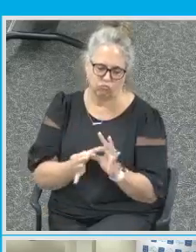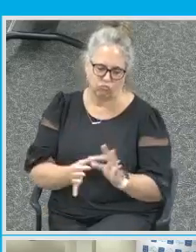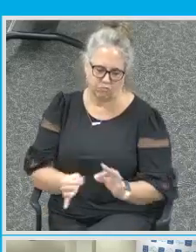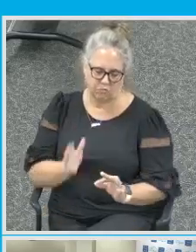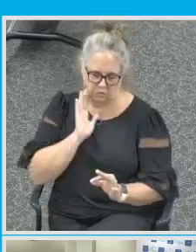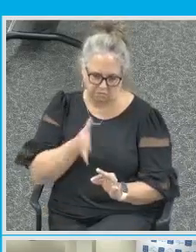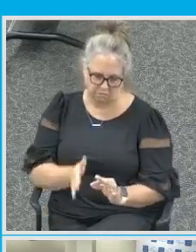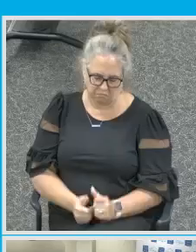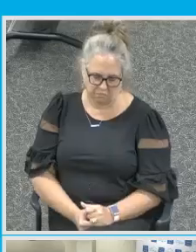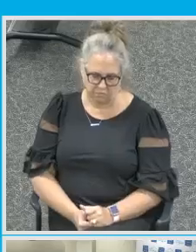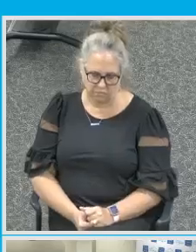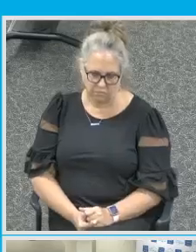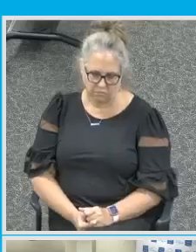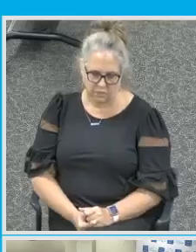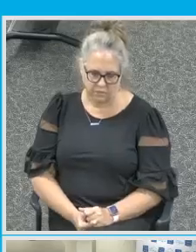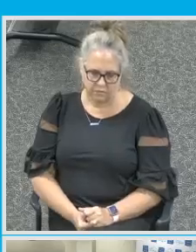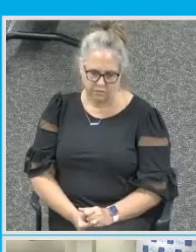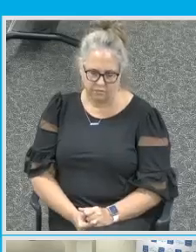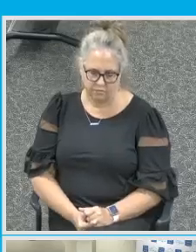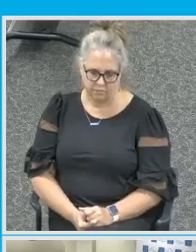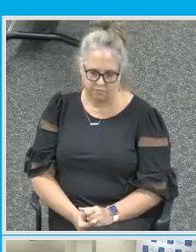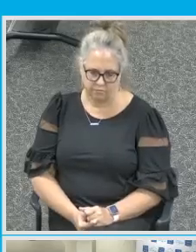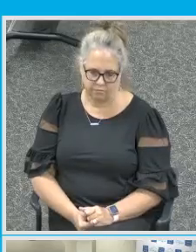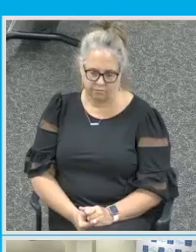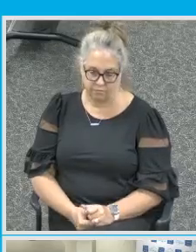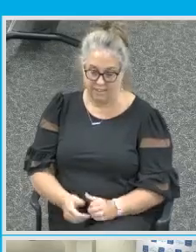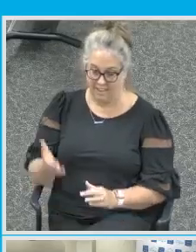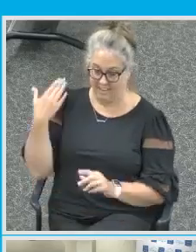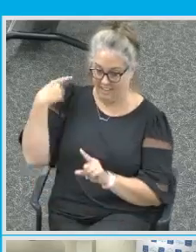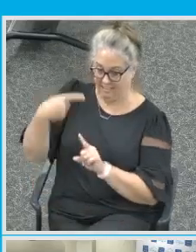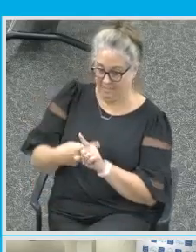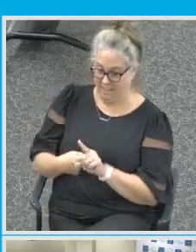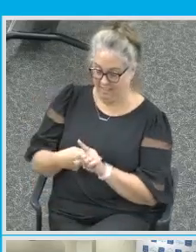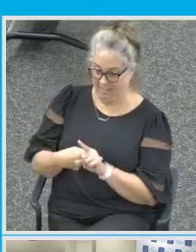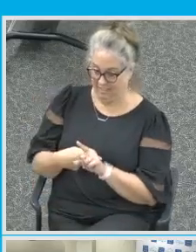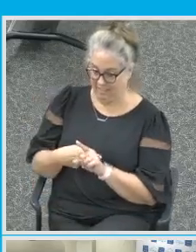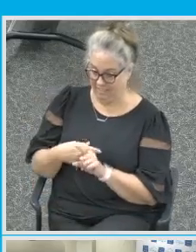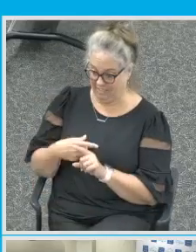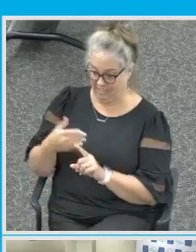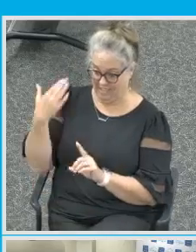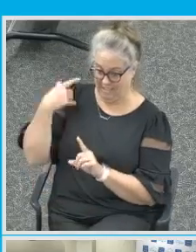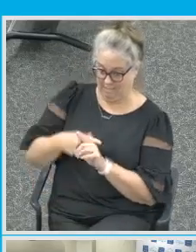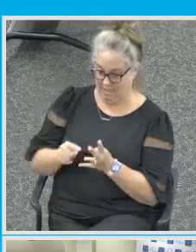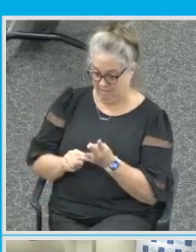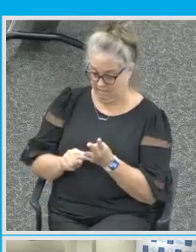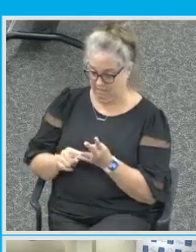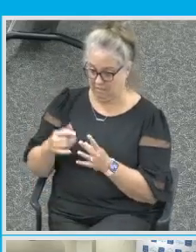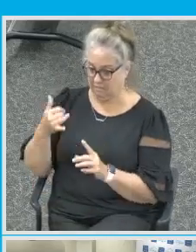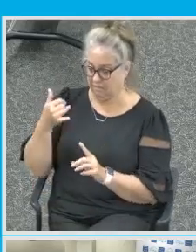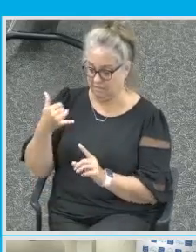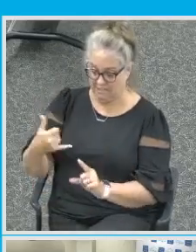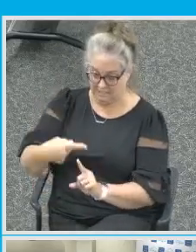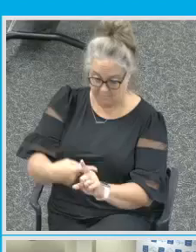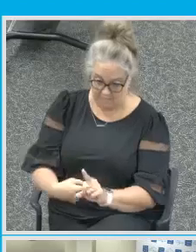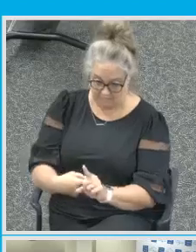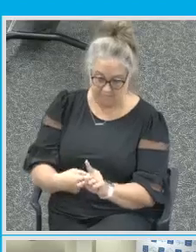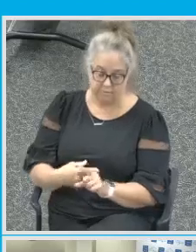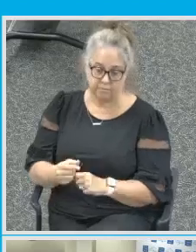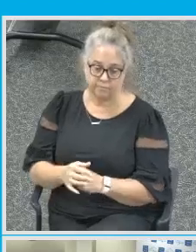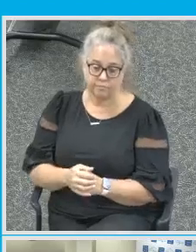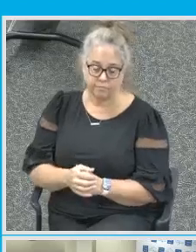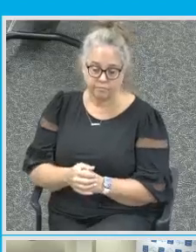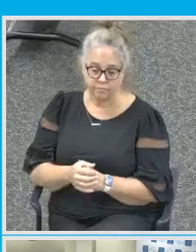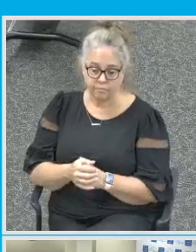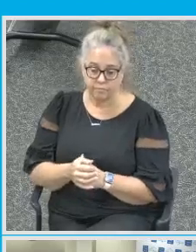the end of last month, beginning of this month, kind of just a few days there, Director Whelan,